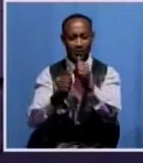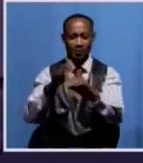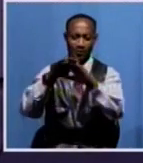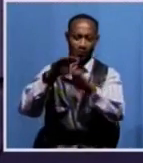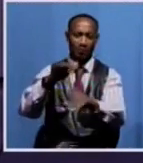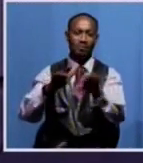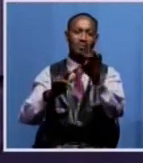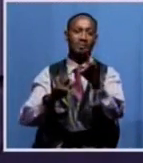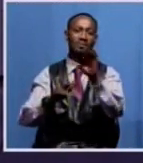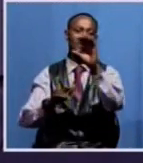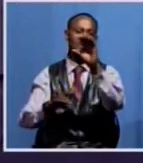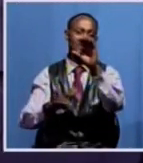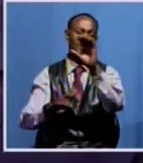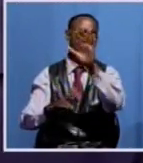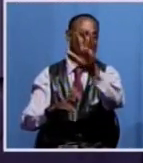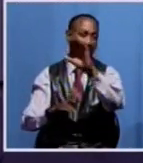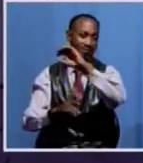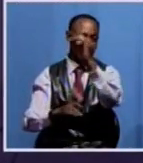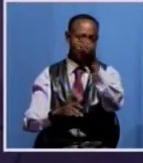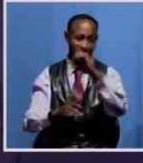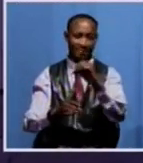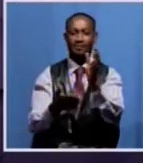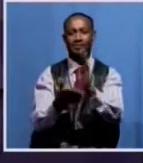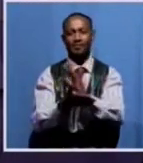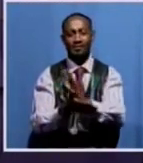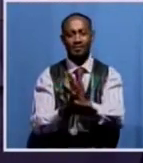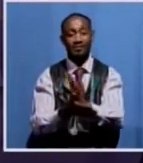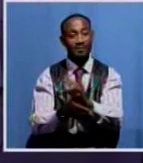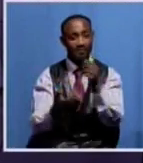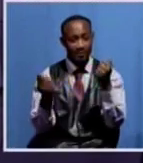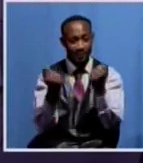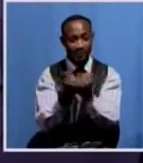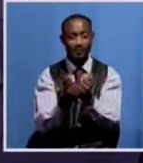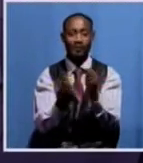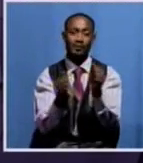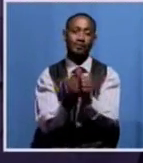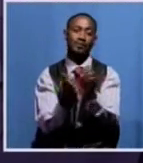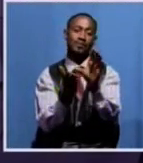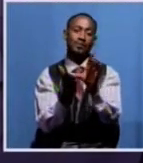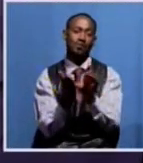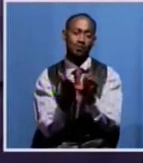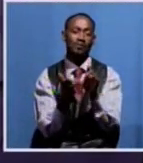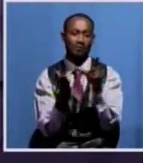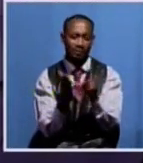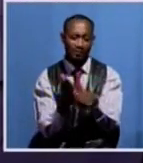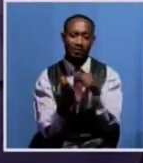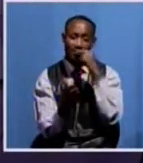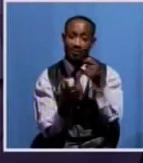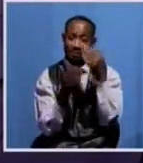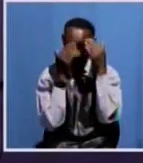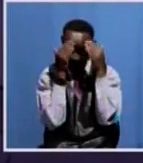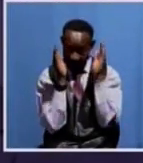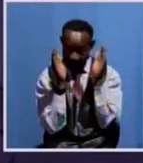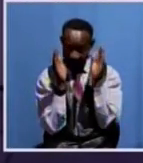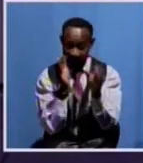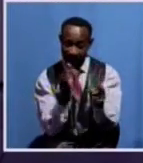completion. Because if you get a project that was funded by a loan, you have to take into account that there is, on